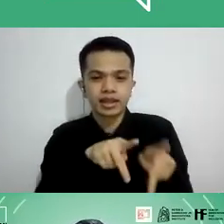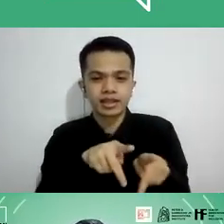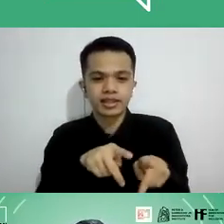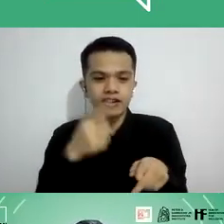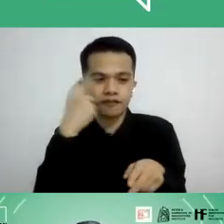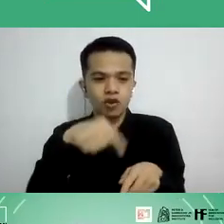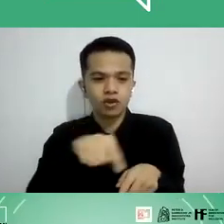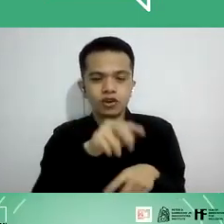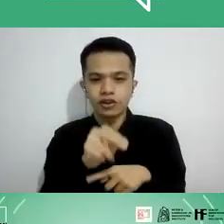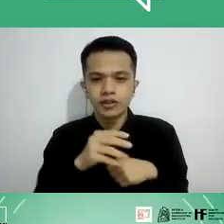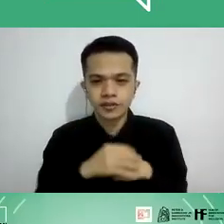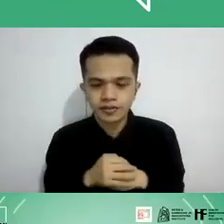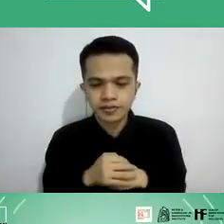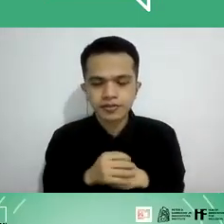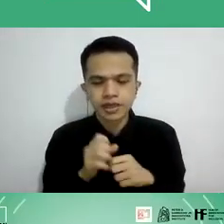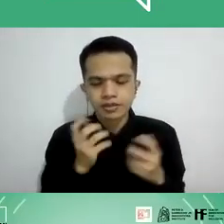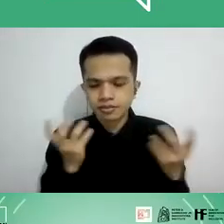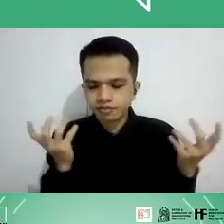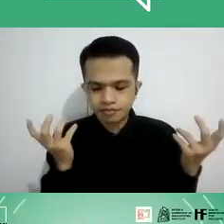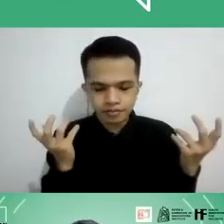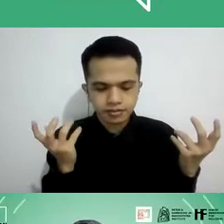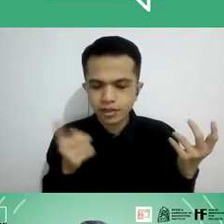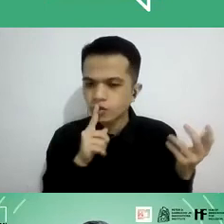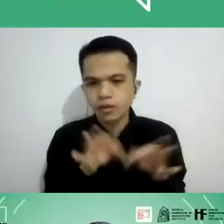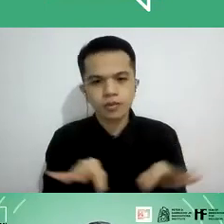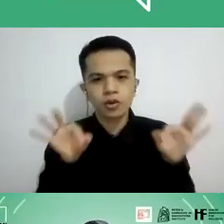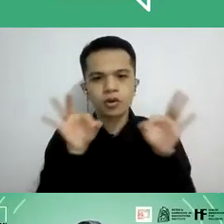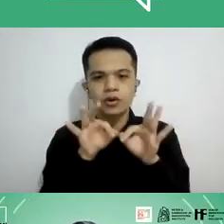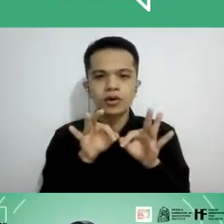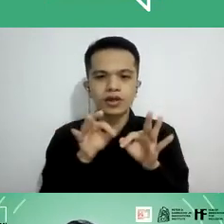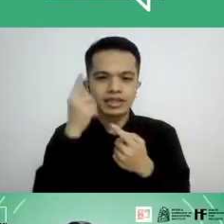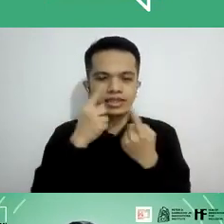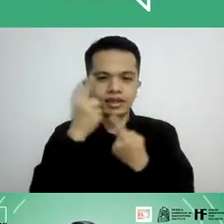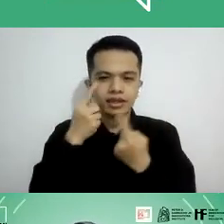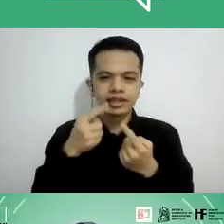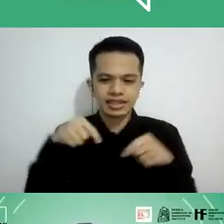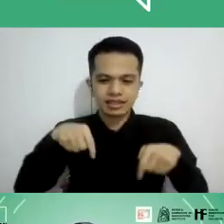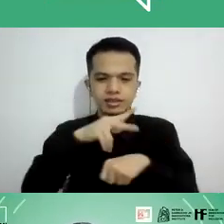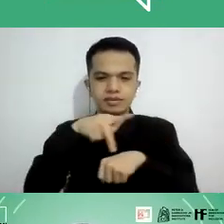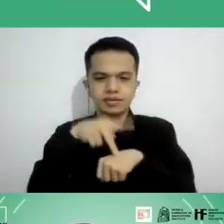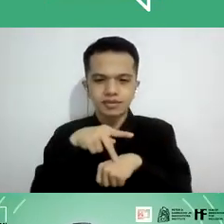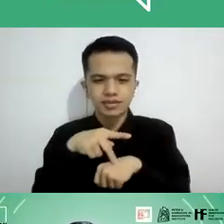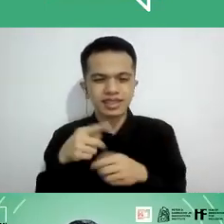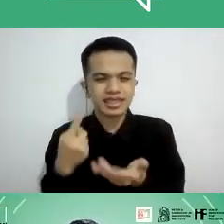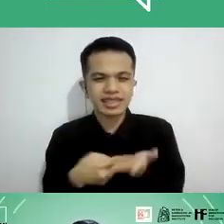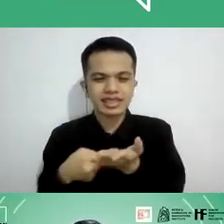need. So it's important to preface this when we're talking about in the Philippines, because when we talk about the examples here, you'll